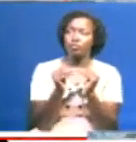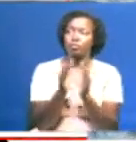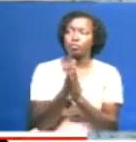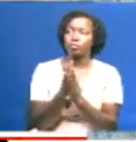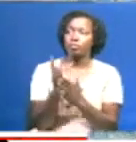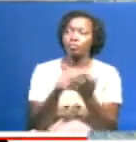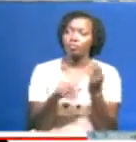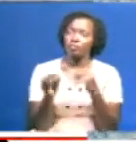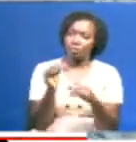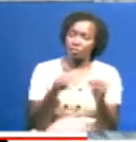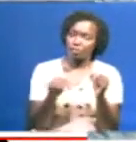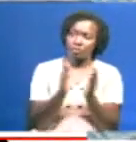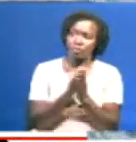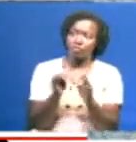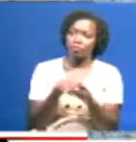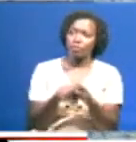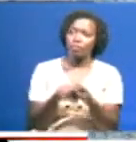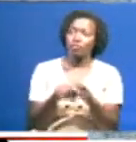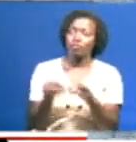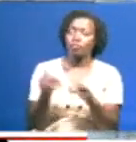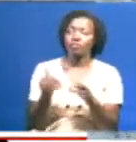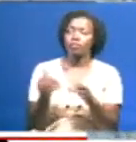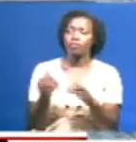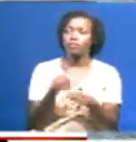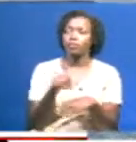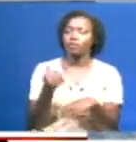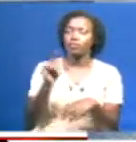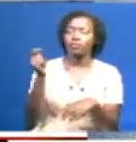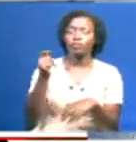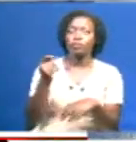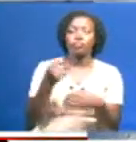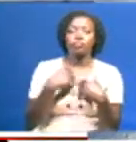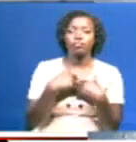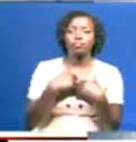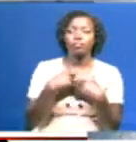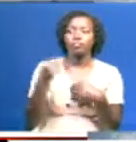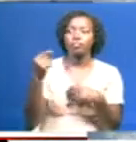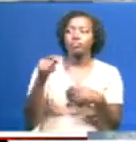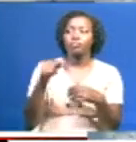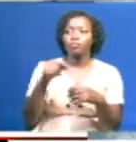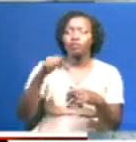contributing within and then the others to where Kenya is producing green energy so that our people can get jobs.